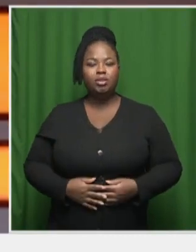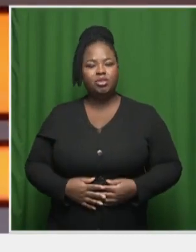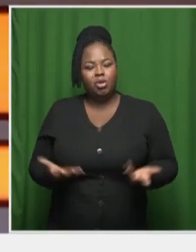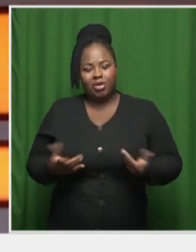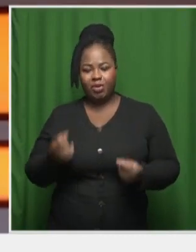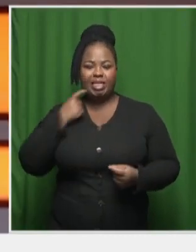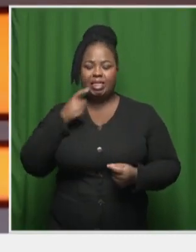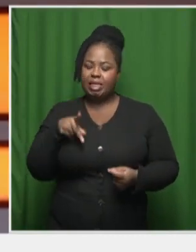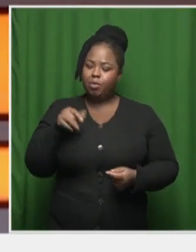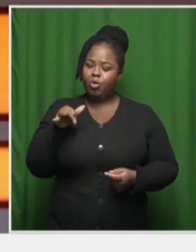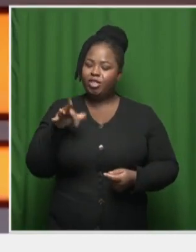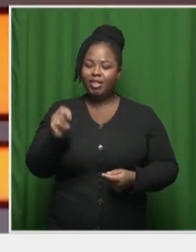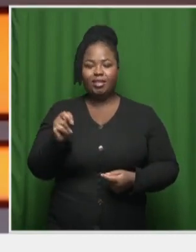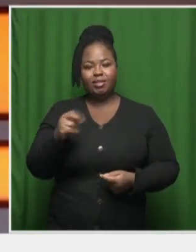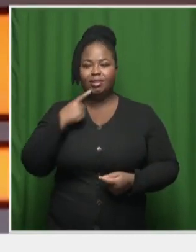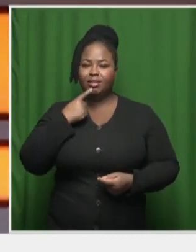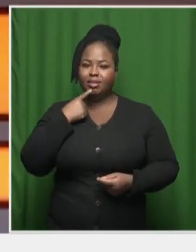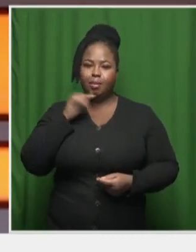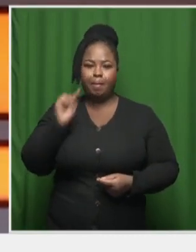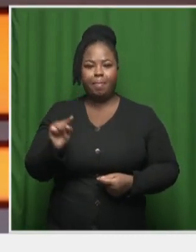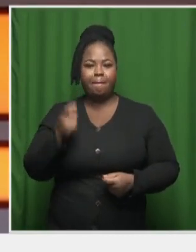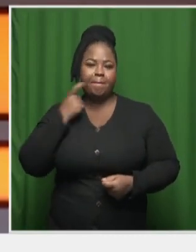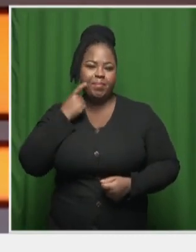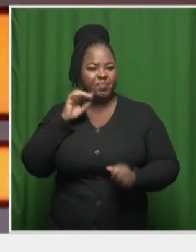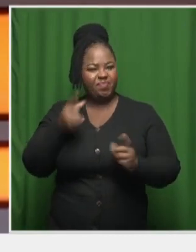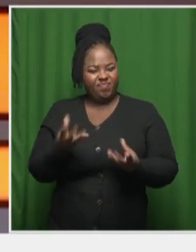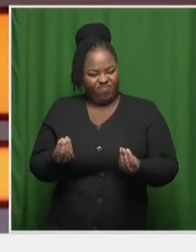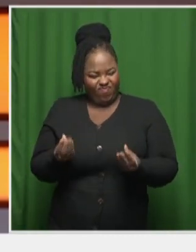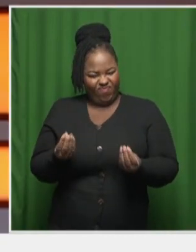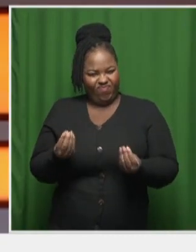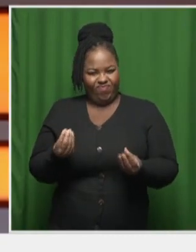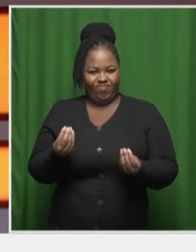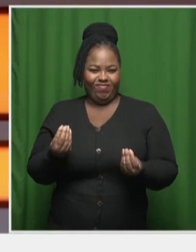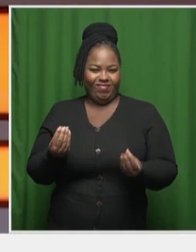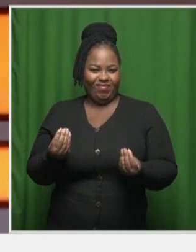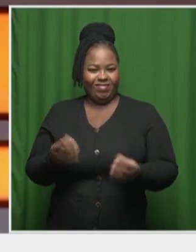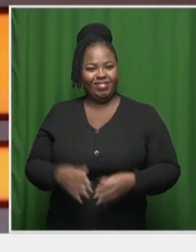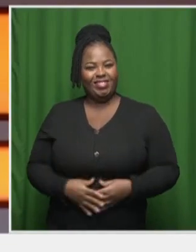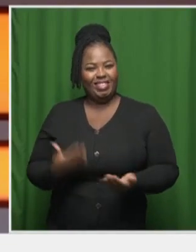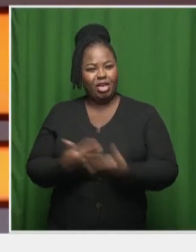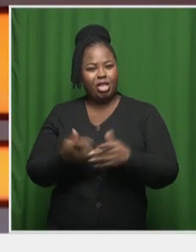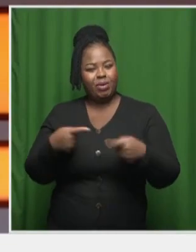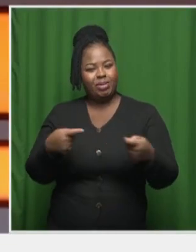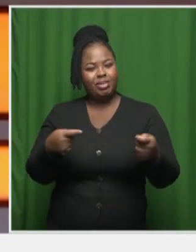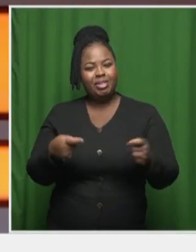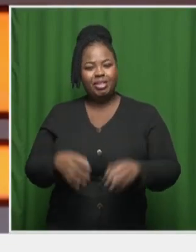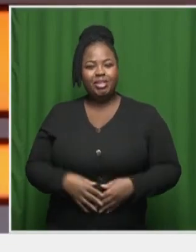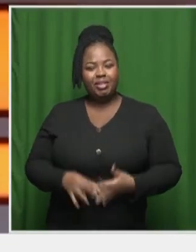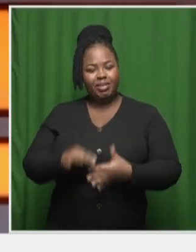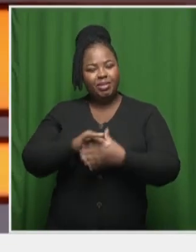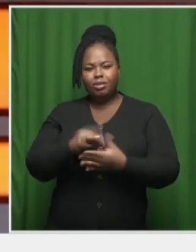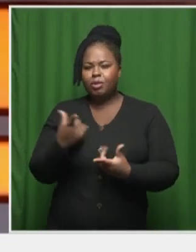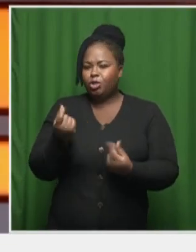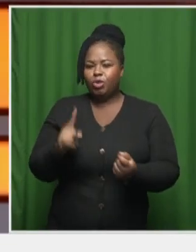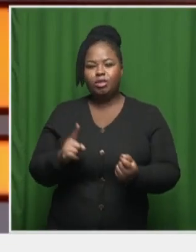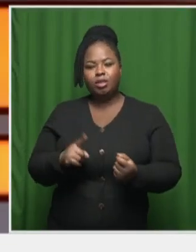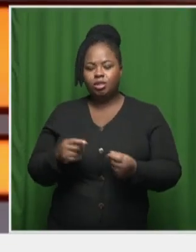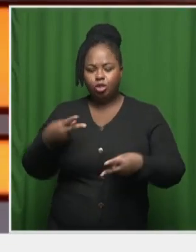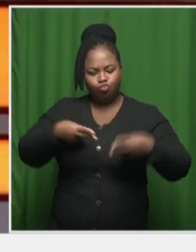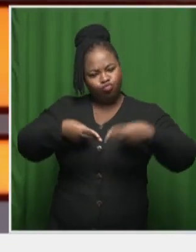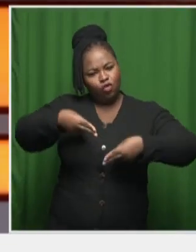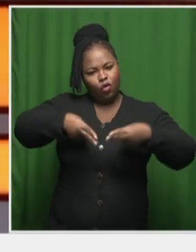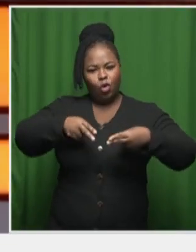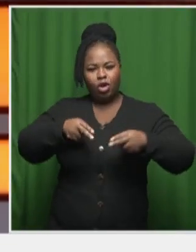the protein is cooked all the way through, that's when you get that very soft, cooked through piece of meat. And all you need to do is with a fork,